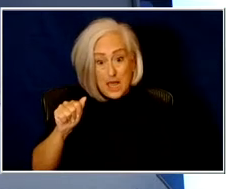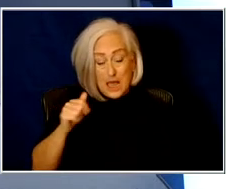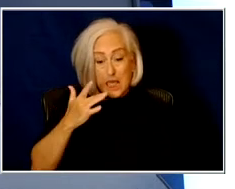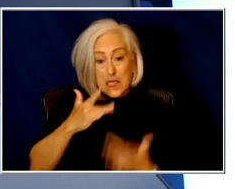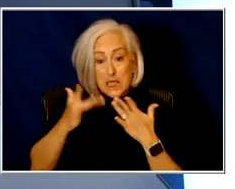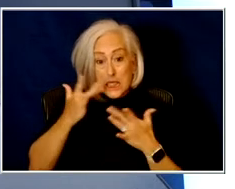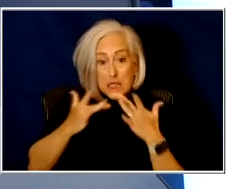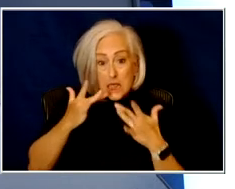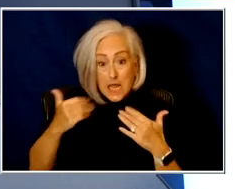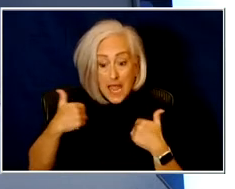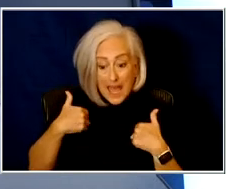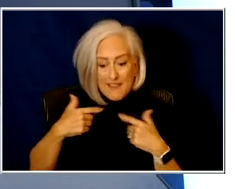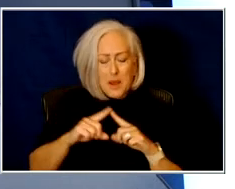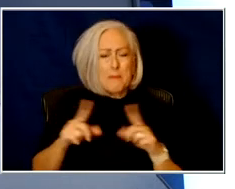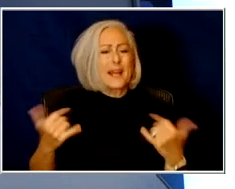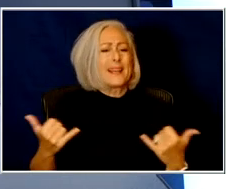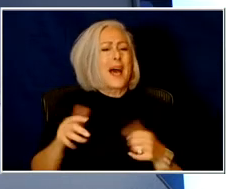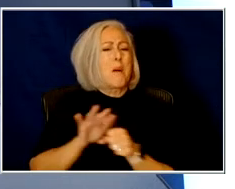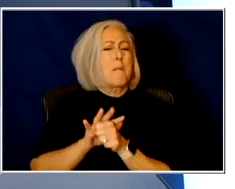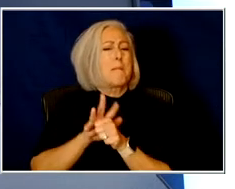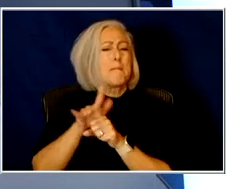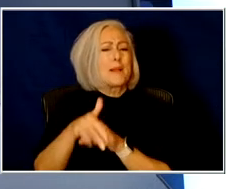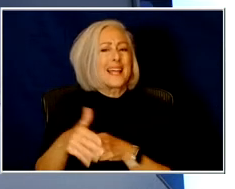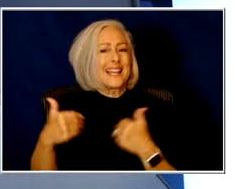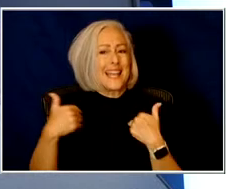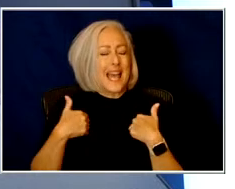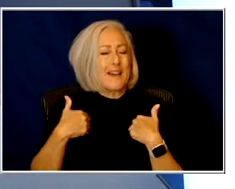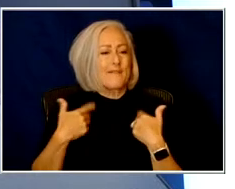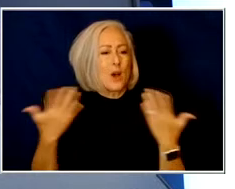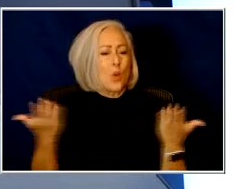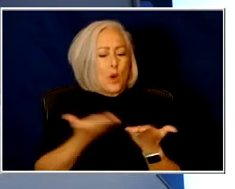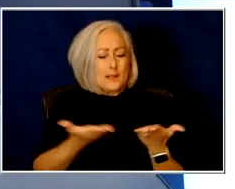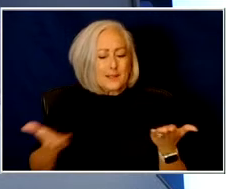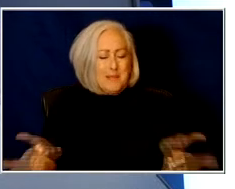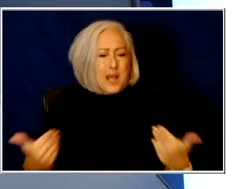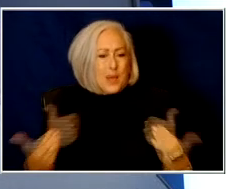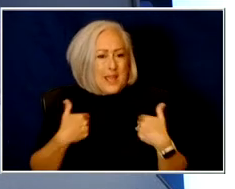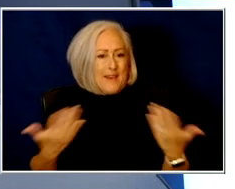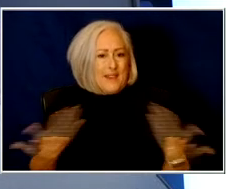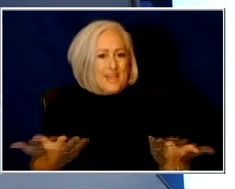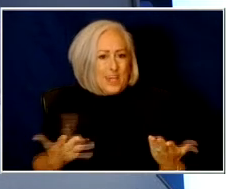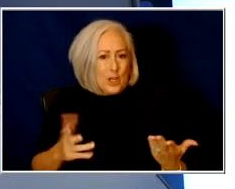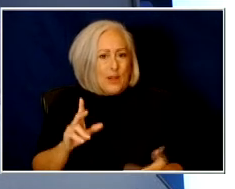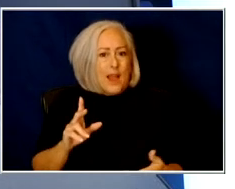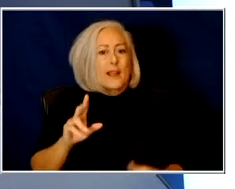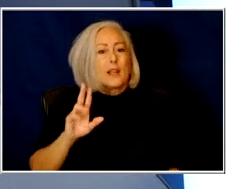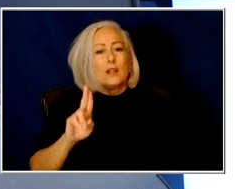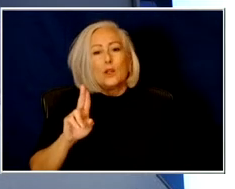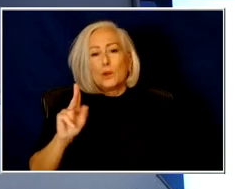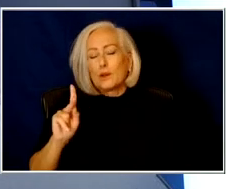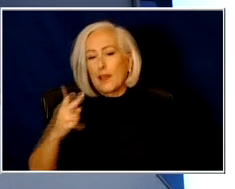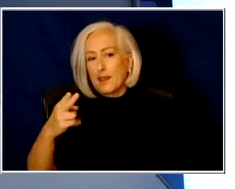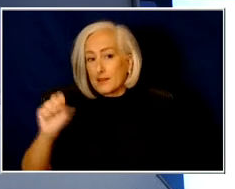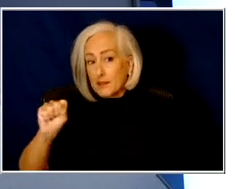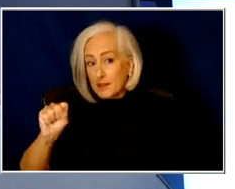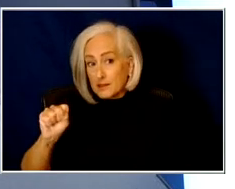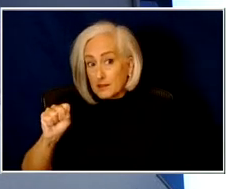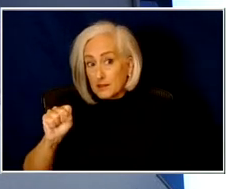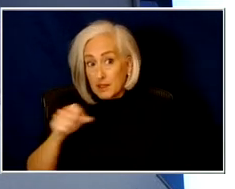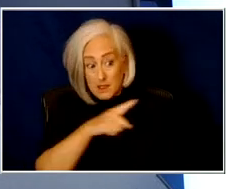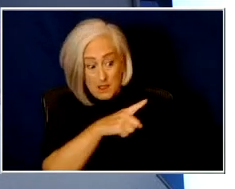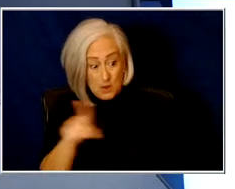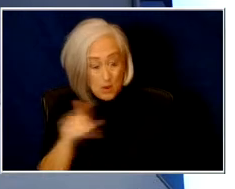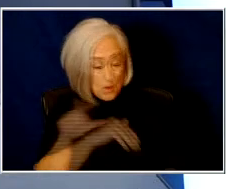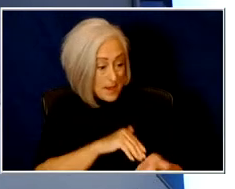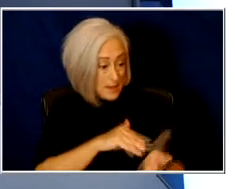what is our supply of all the boosters in the health system at this time and any ideas about the supplies and the pharmacies and the doctor's offices